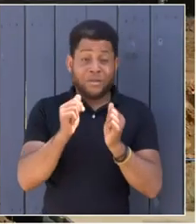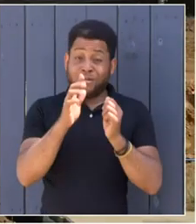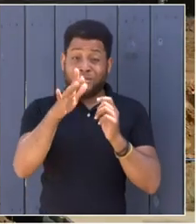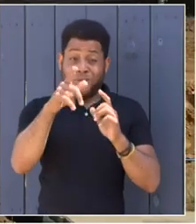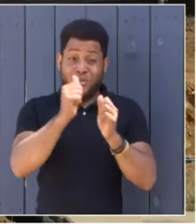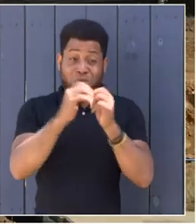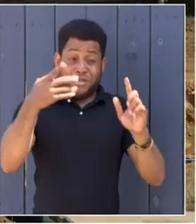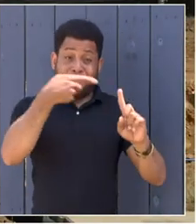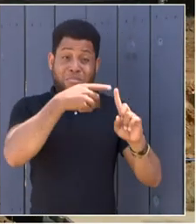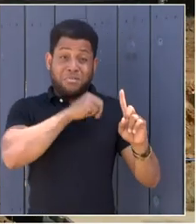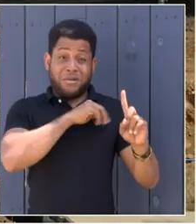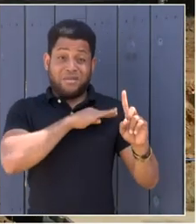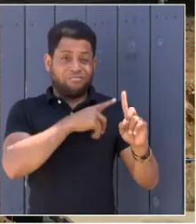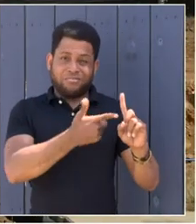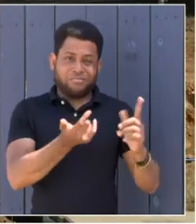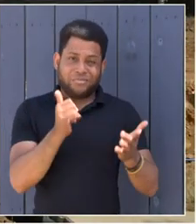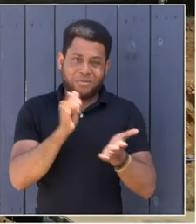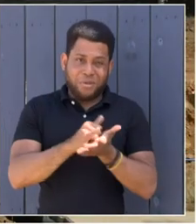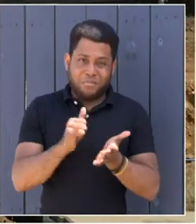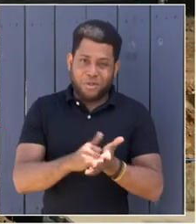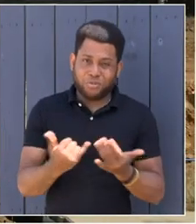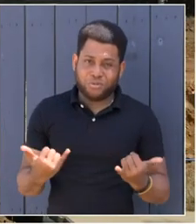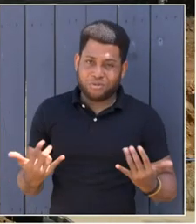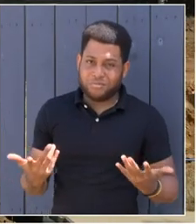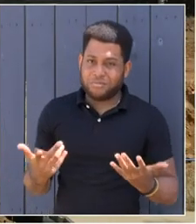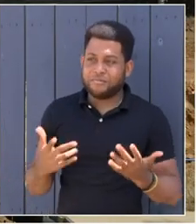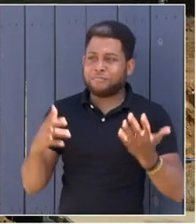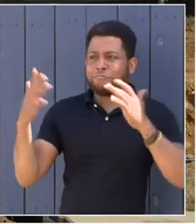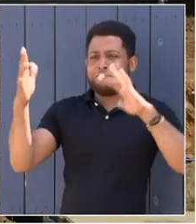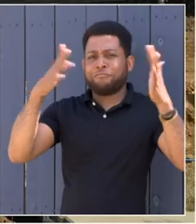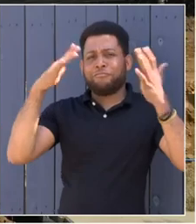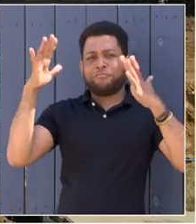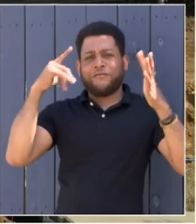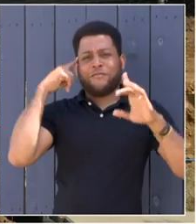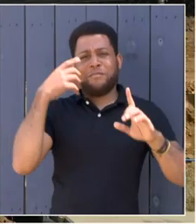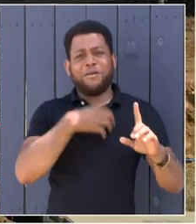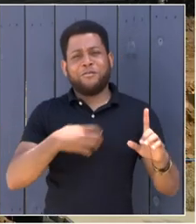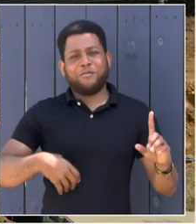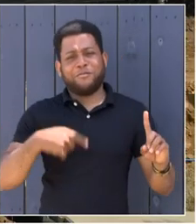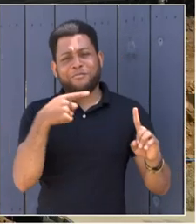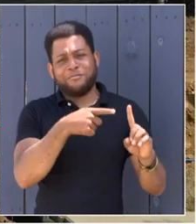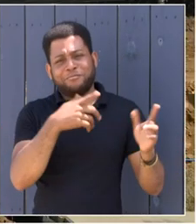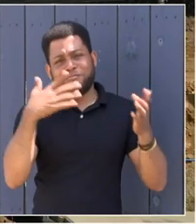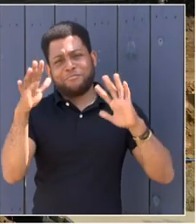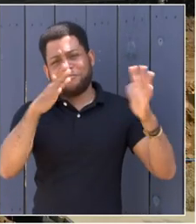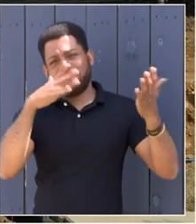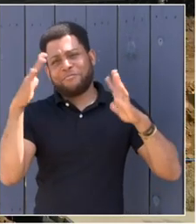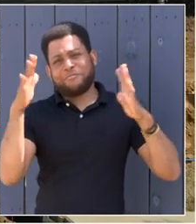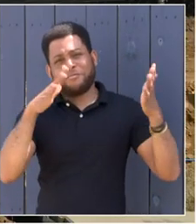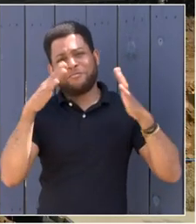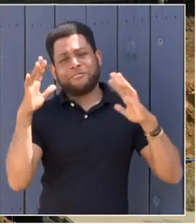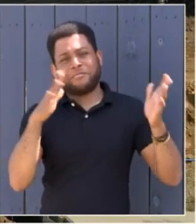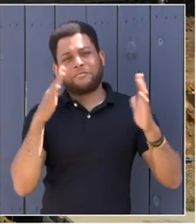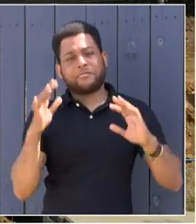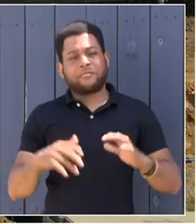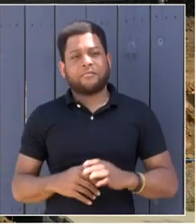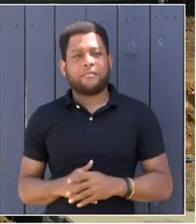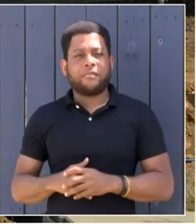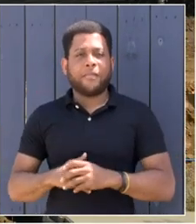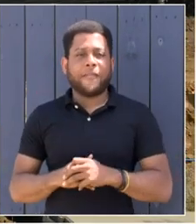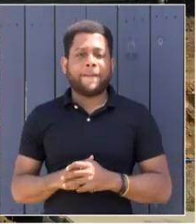be breaking ground on this third phase. Let's give Mayor Muriel Bowser another round of applause for all her efforts and work.